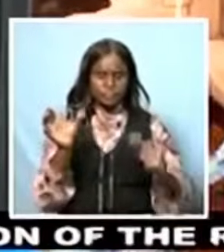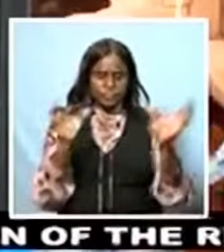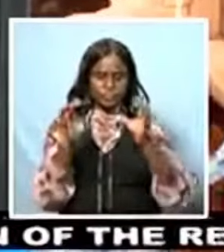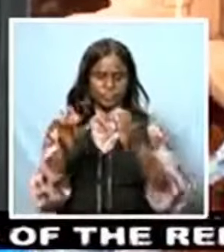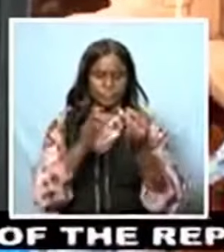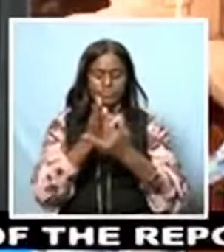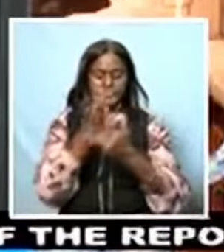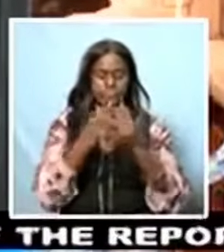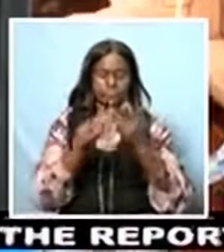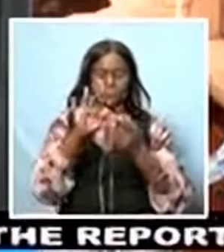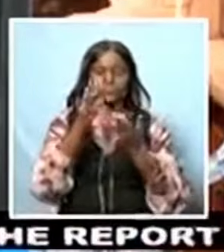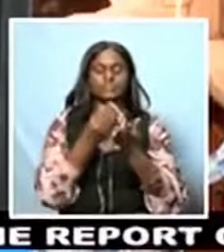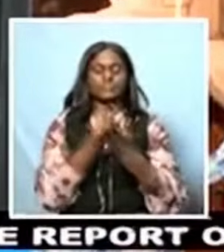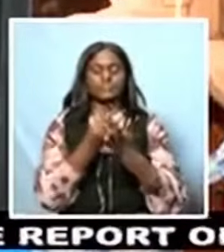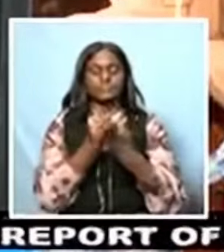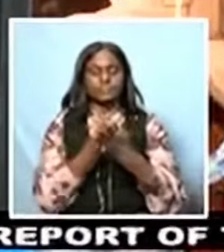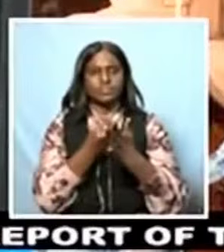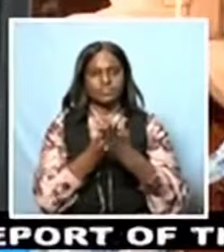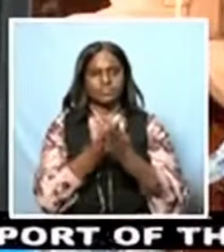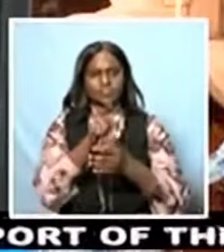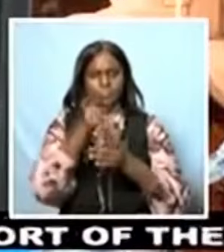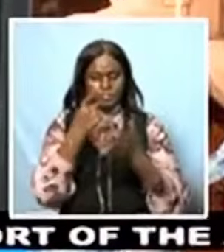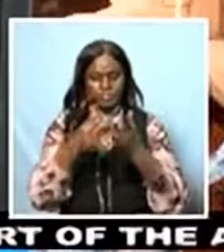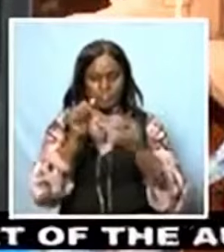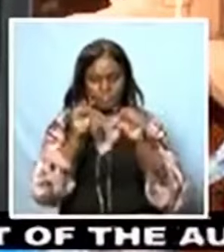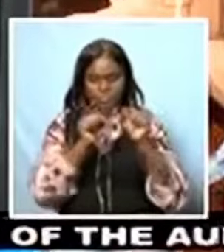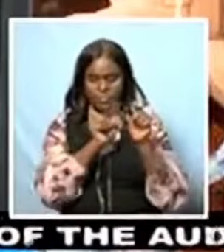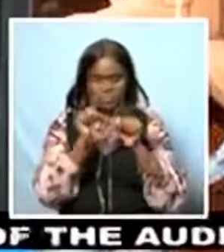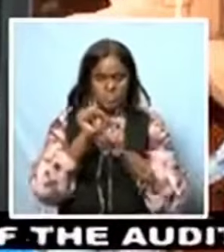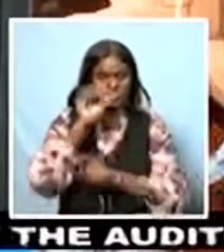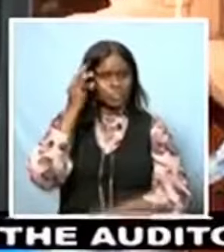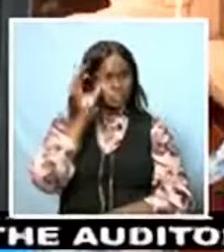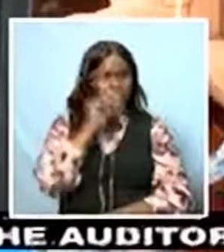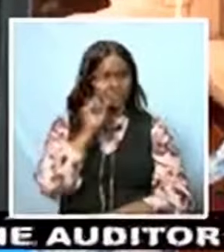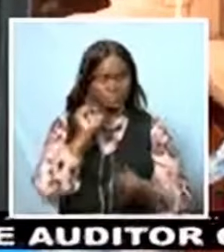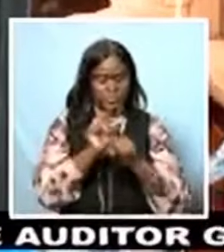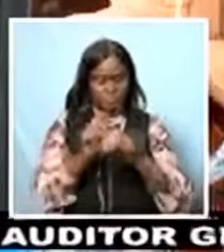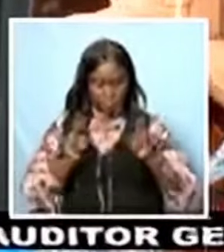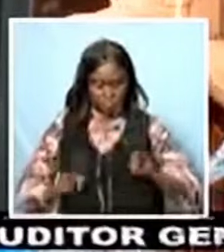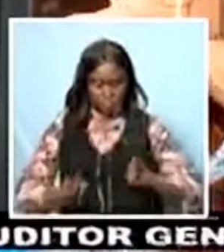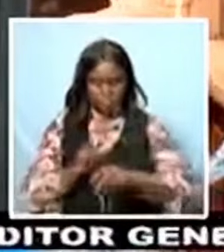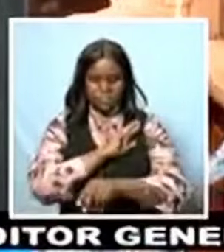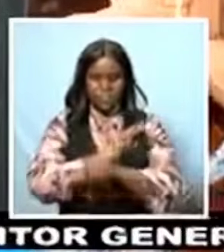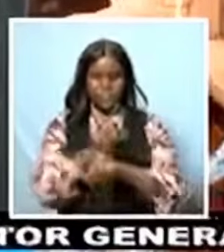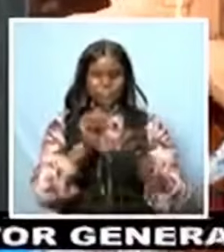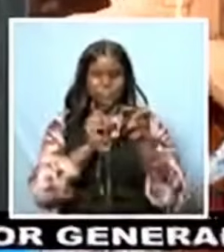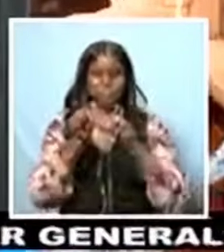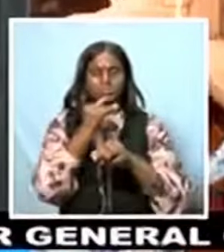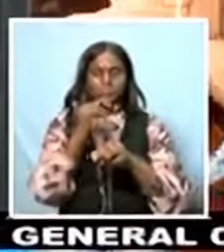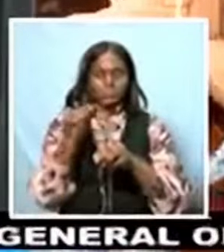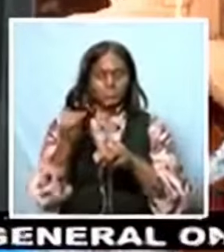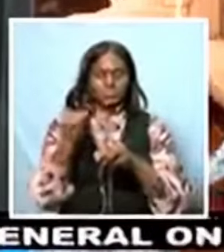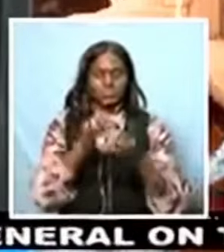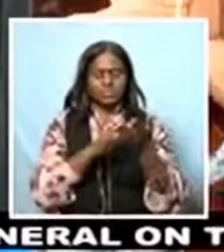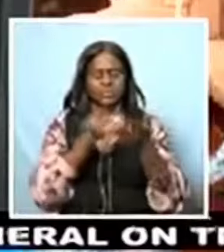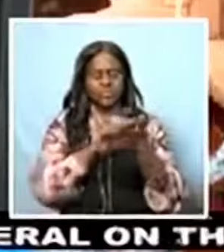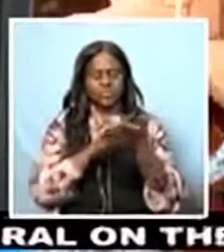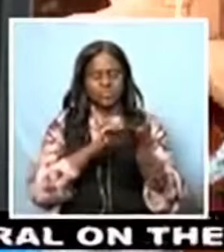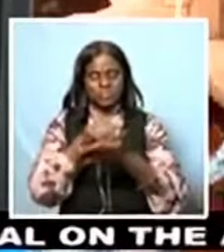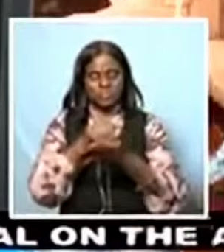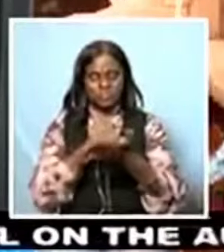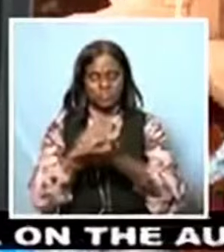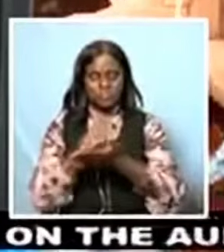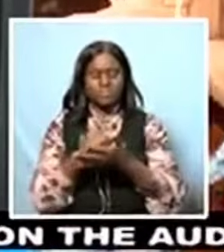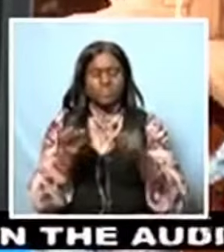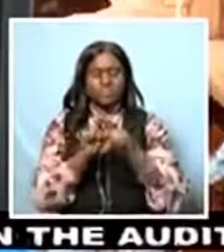committees through their funds, that you can also take note of. And also the human resource management issues, the weak asset